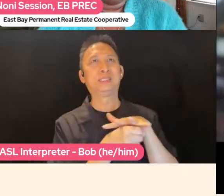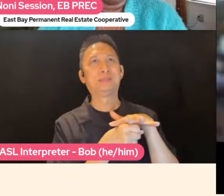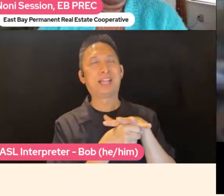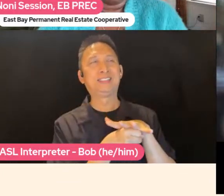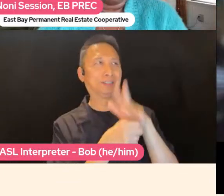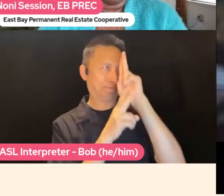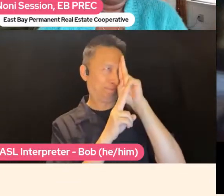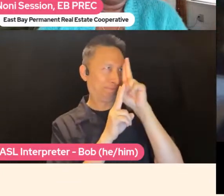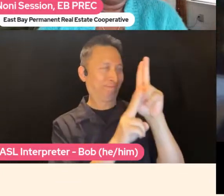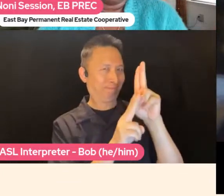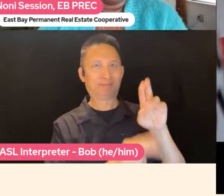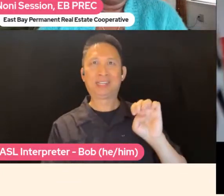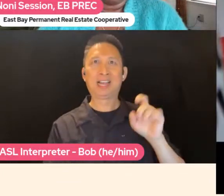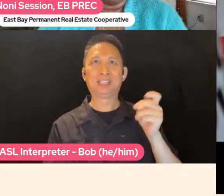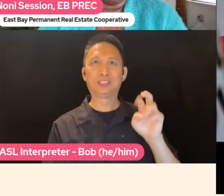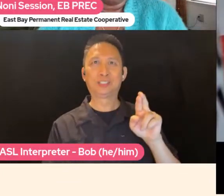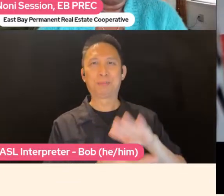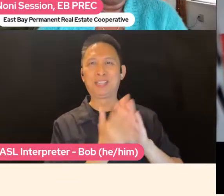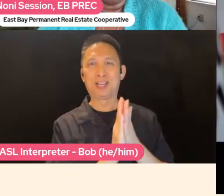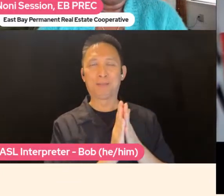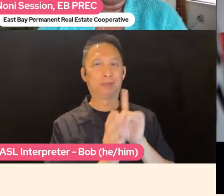reality. That's really what we're doing here.